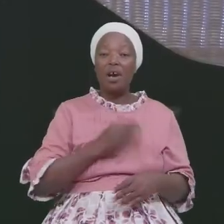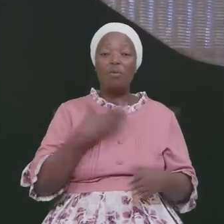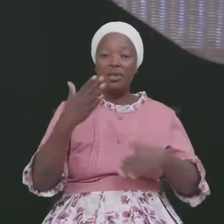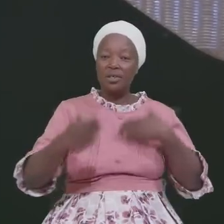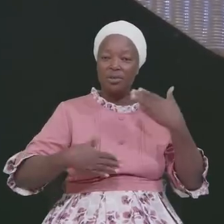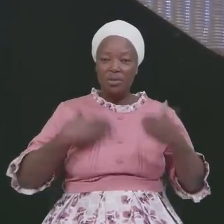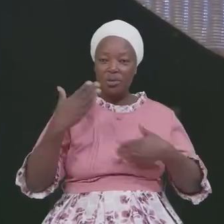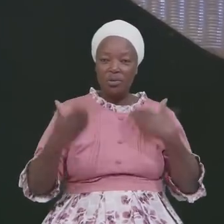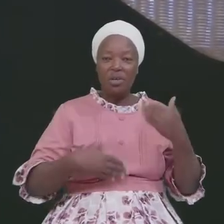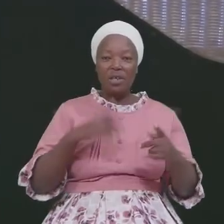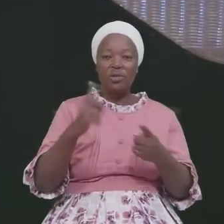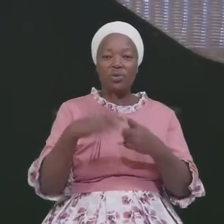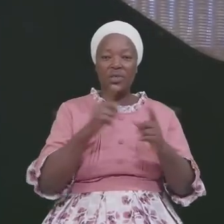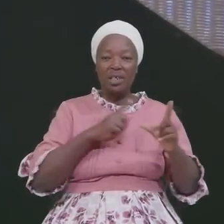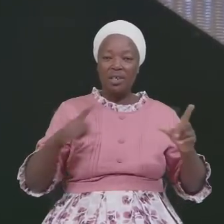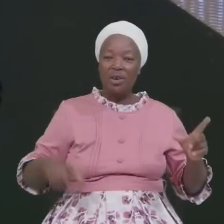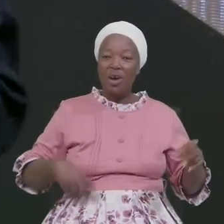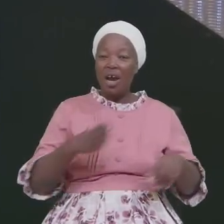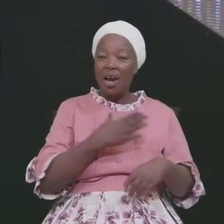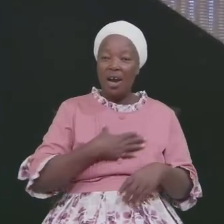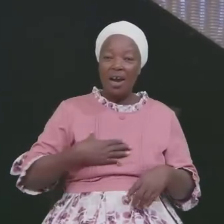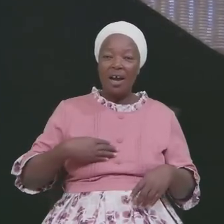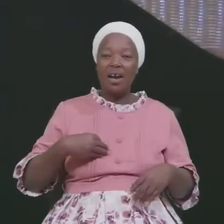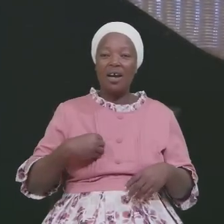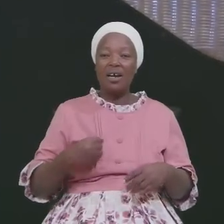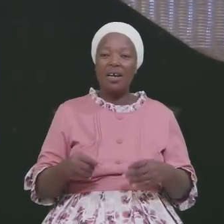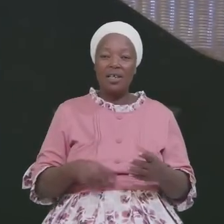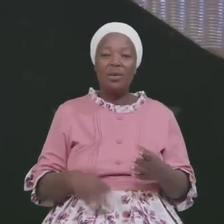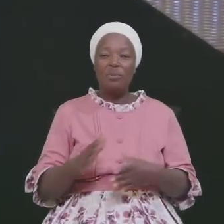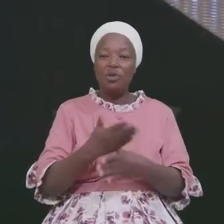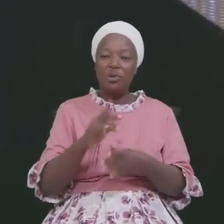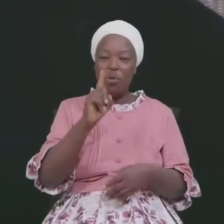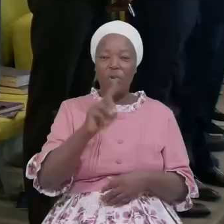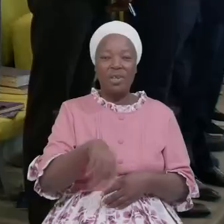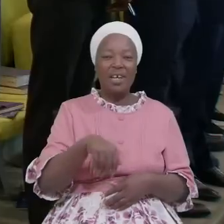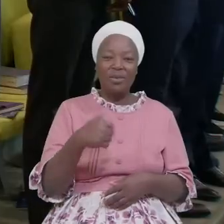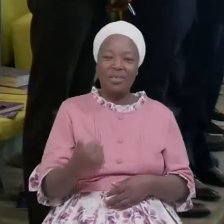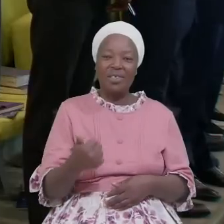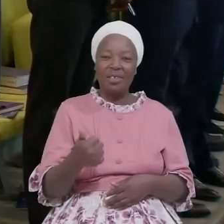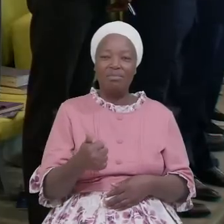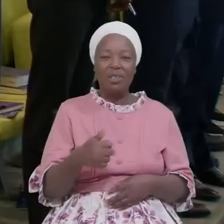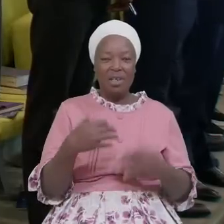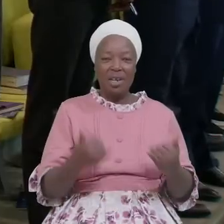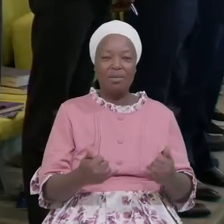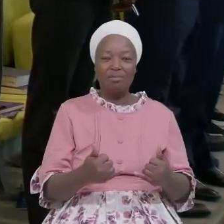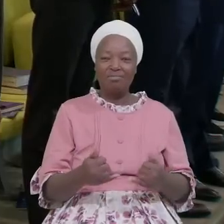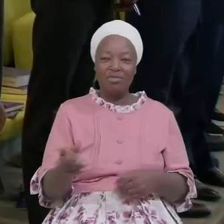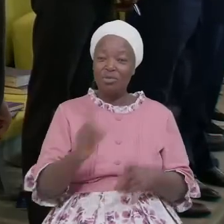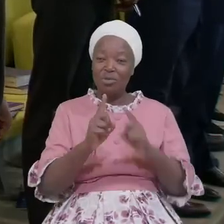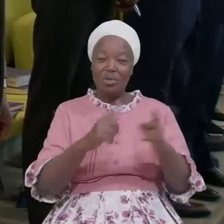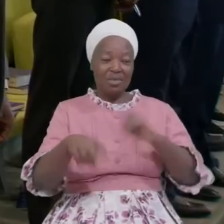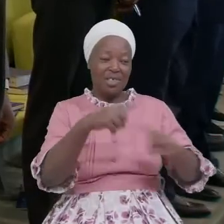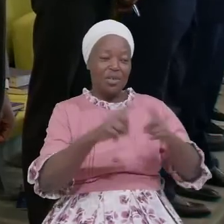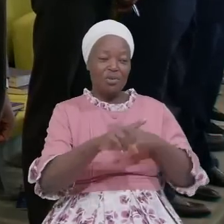joy unto the Lord and between one another. Turn to the person by your side